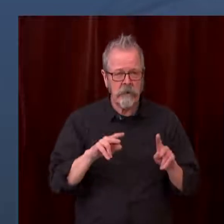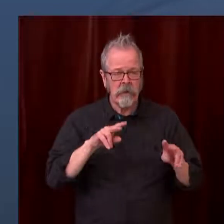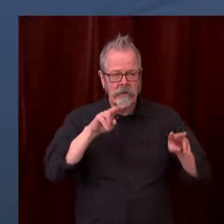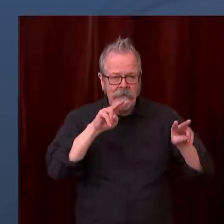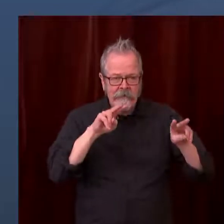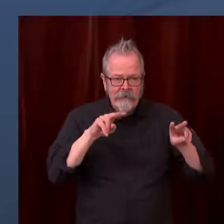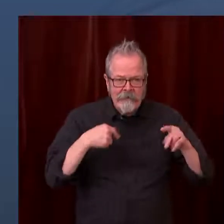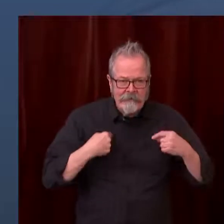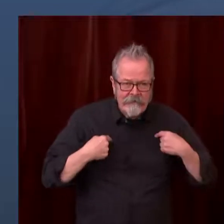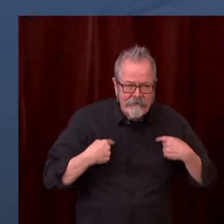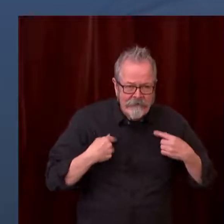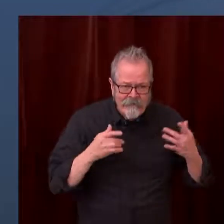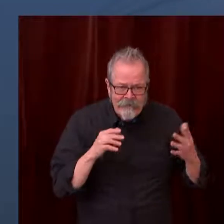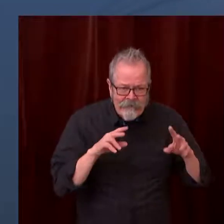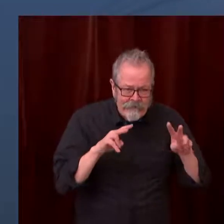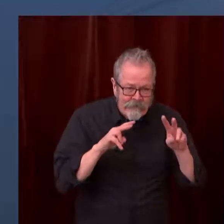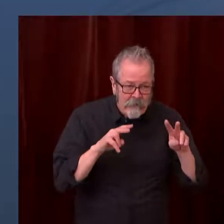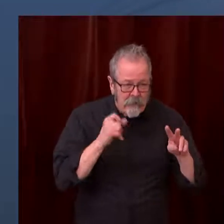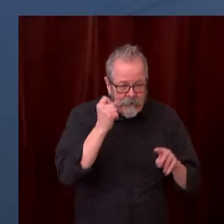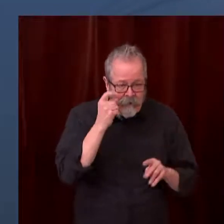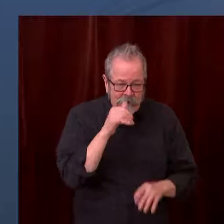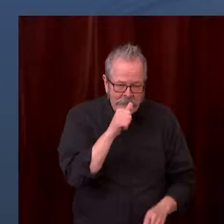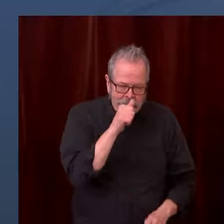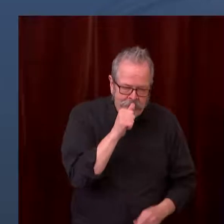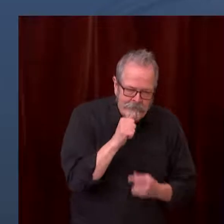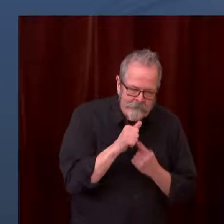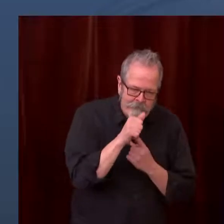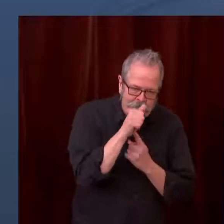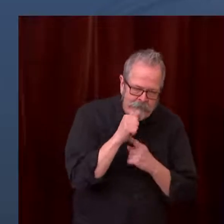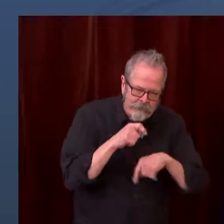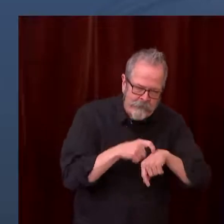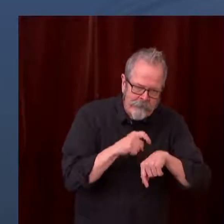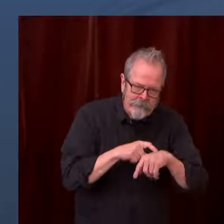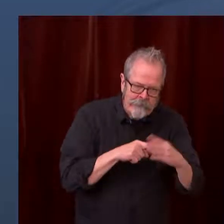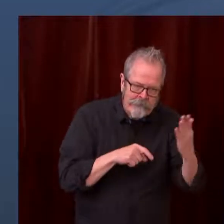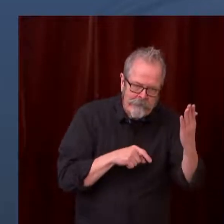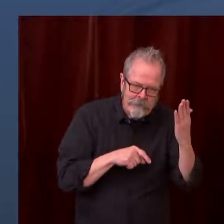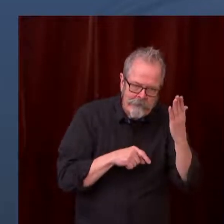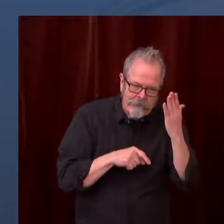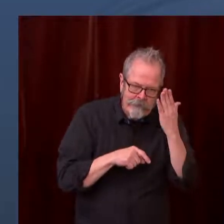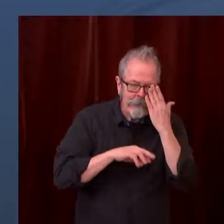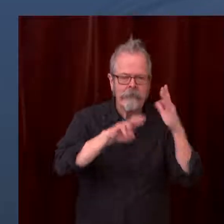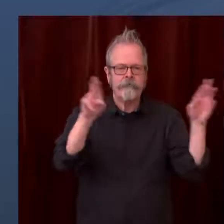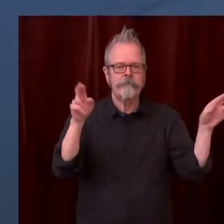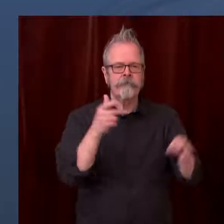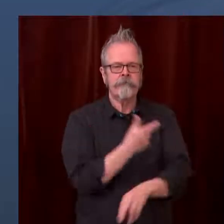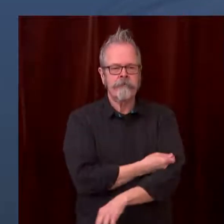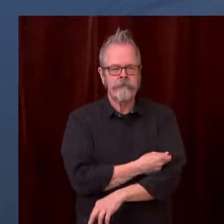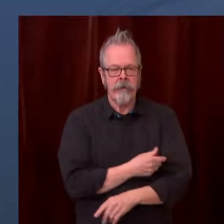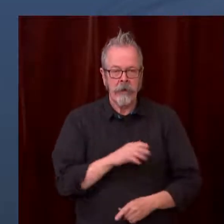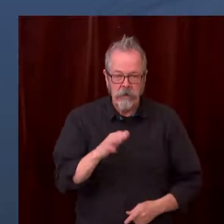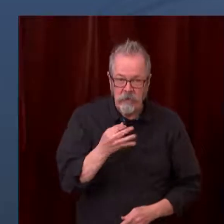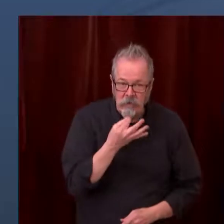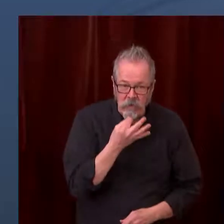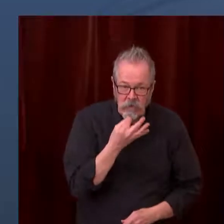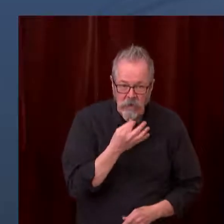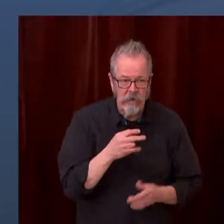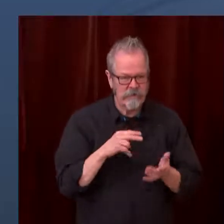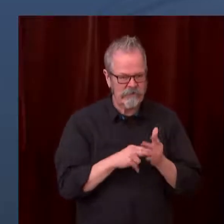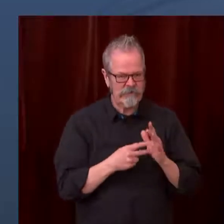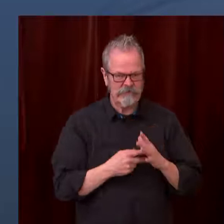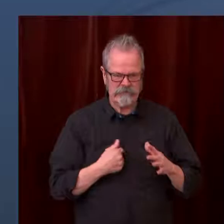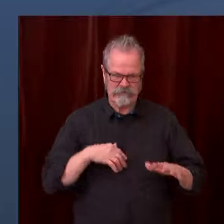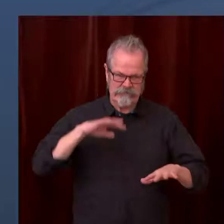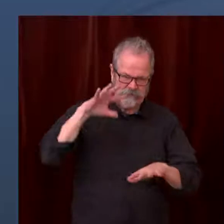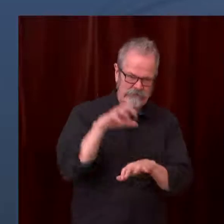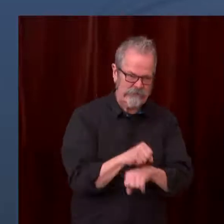appointment immediately. So we do want you to exercise some patience as we continue to move forward. And